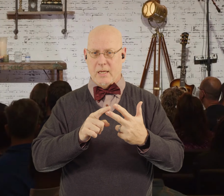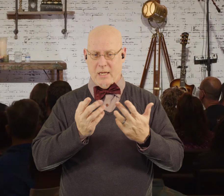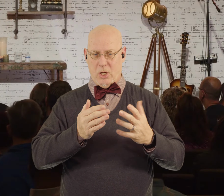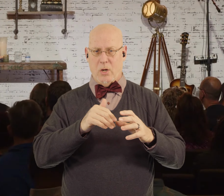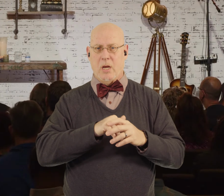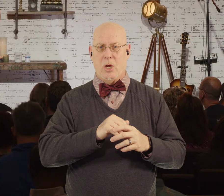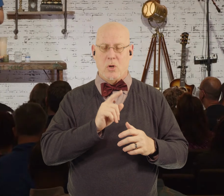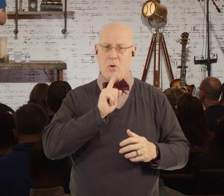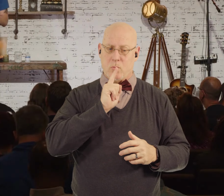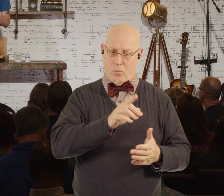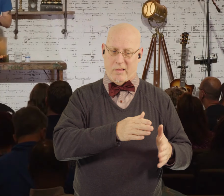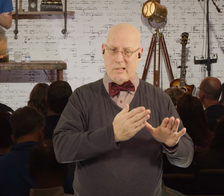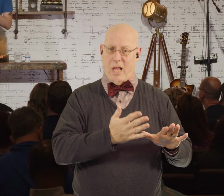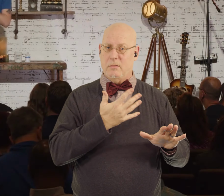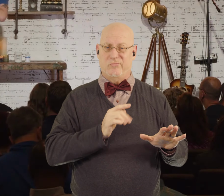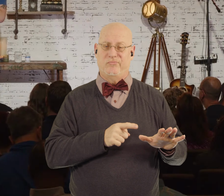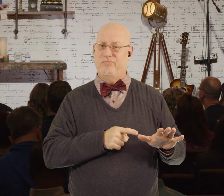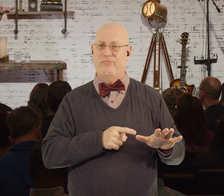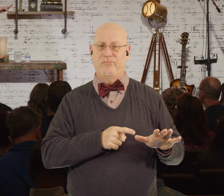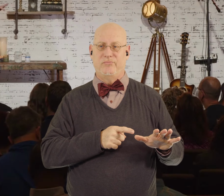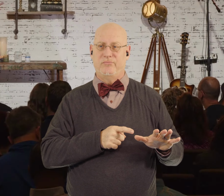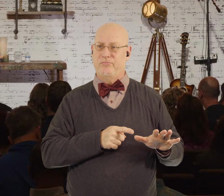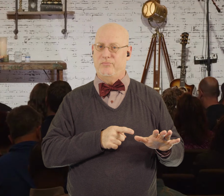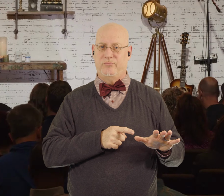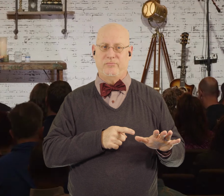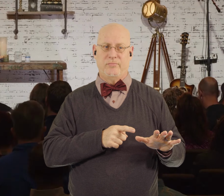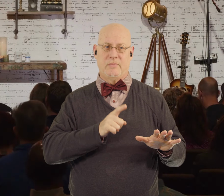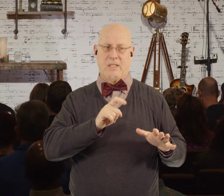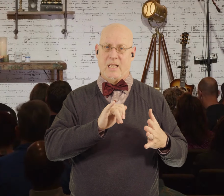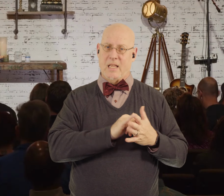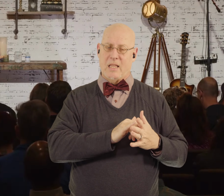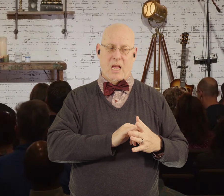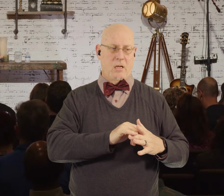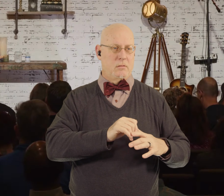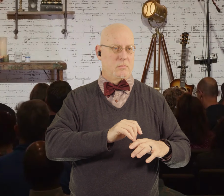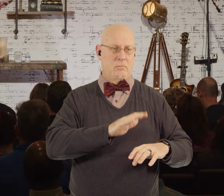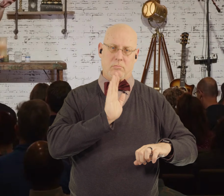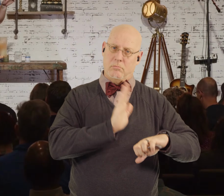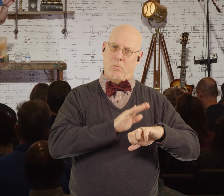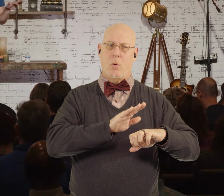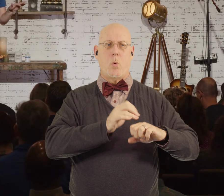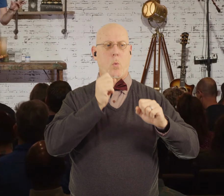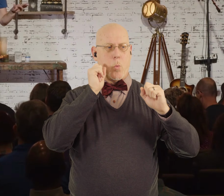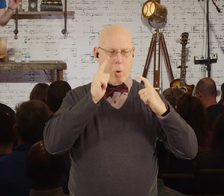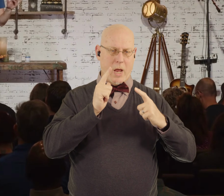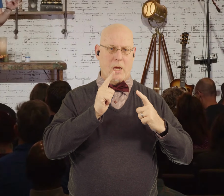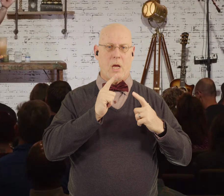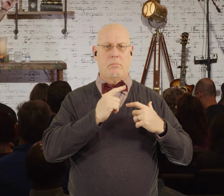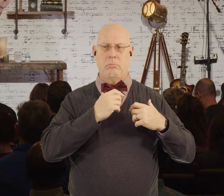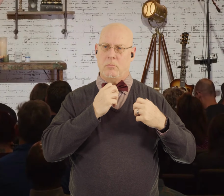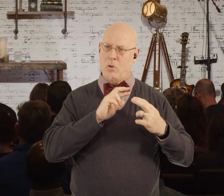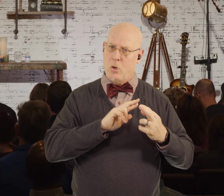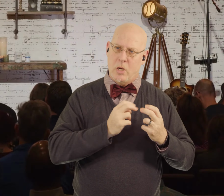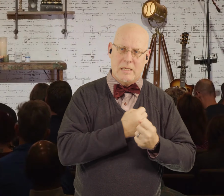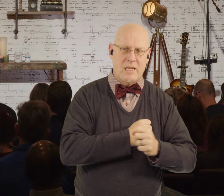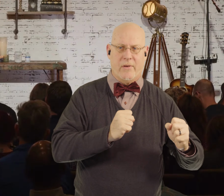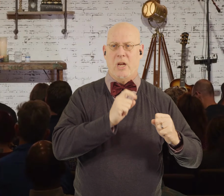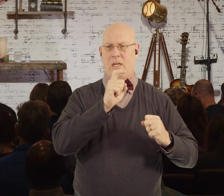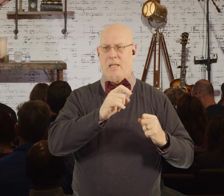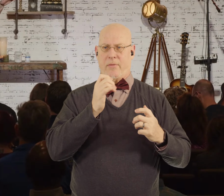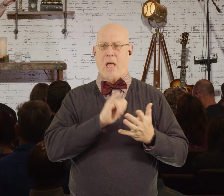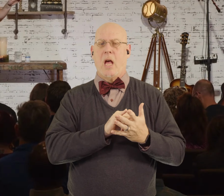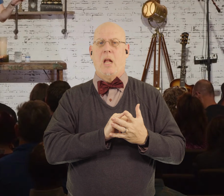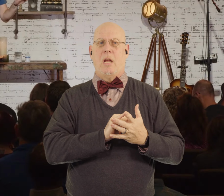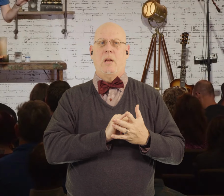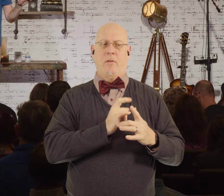There's three people that emerge here in this passage. There are those who are truly dead. And you need that initial wake-up call of regeneration to happen today. And I